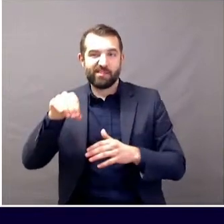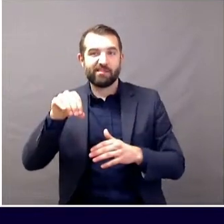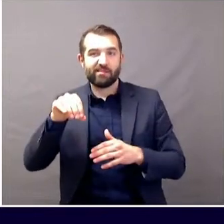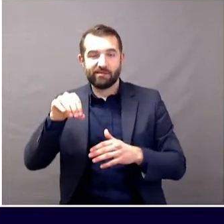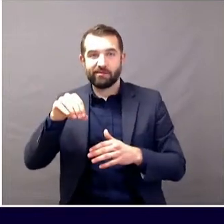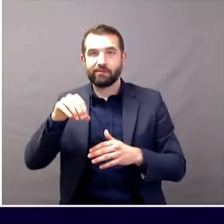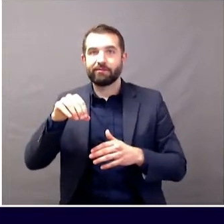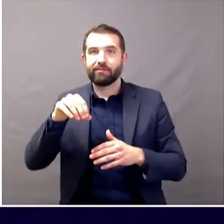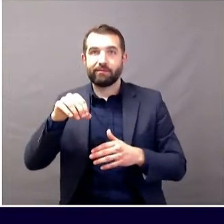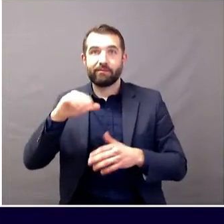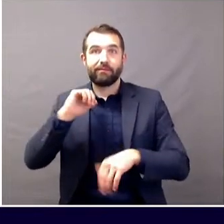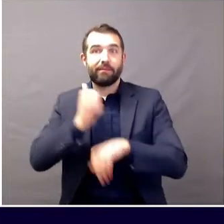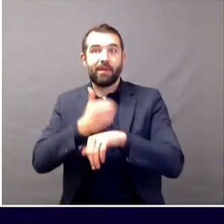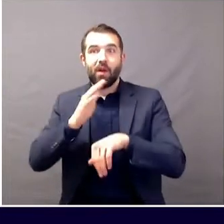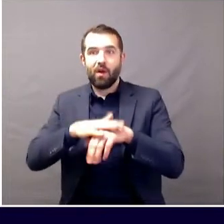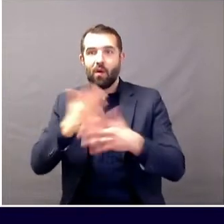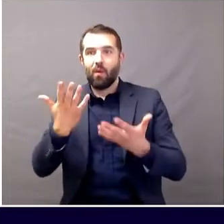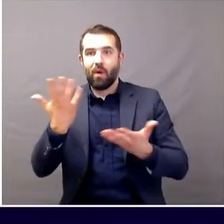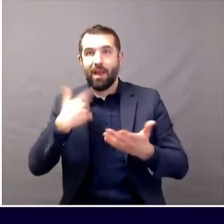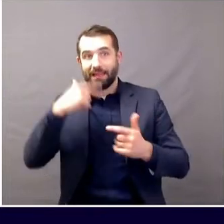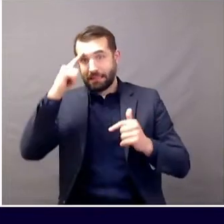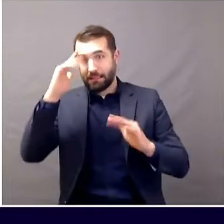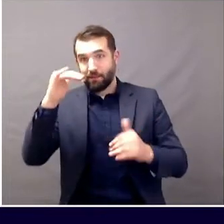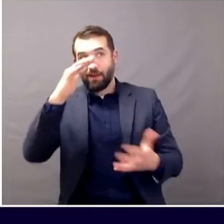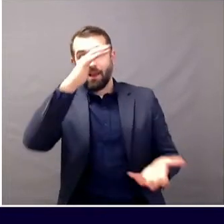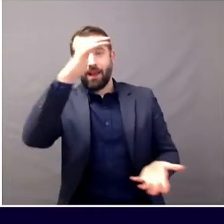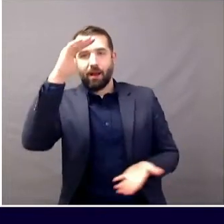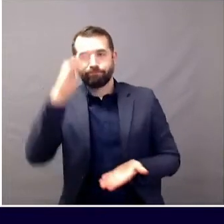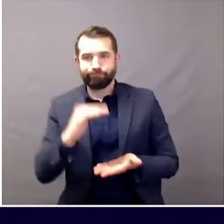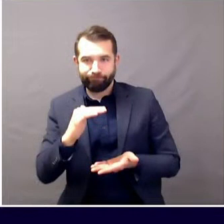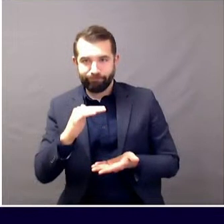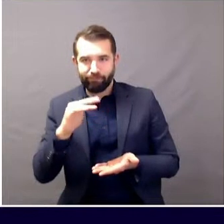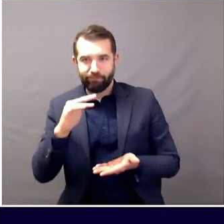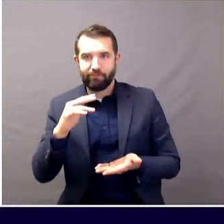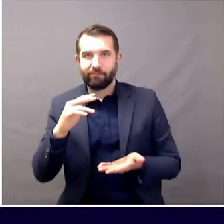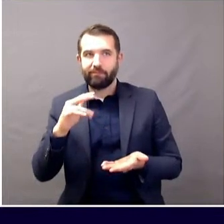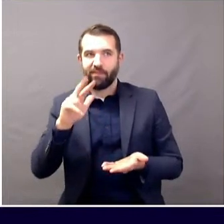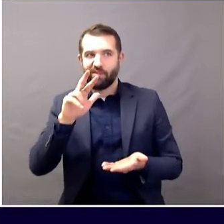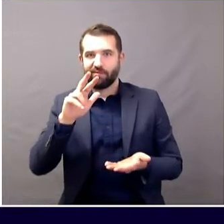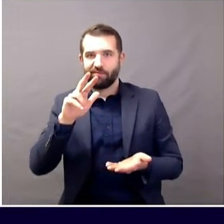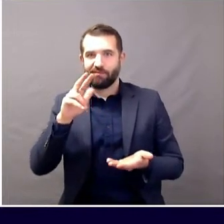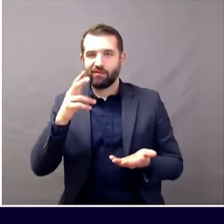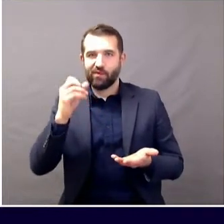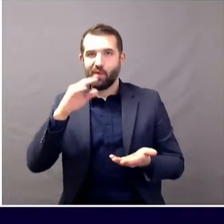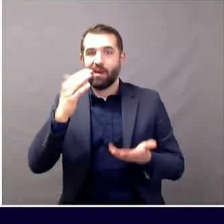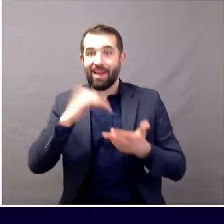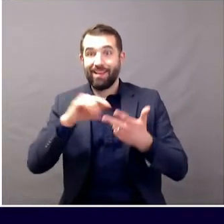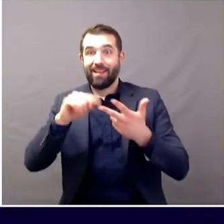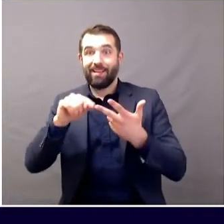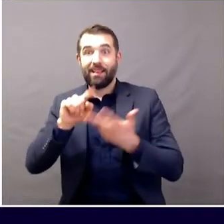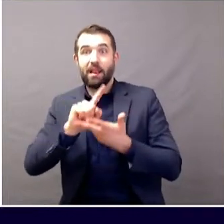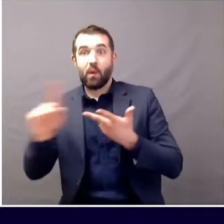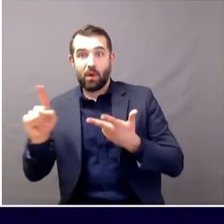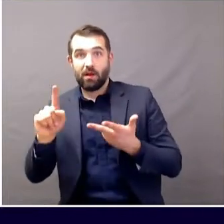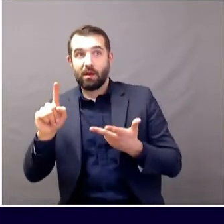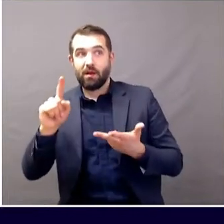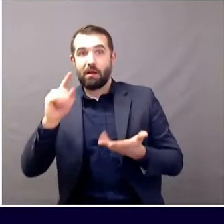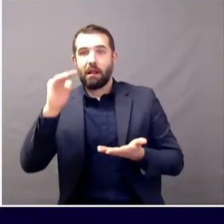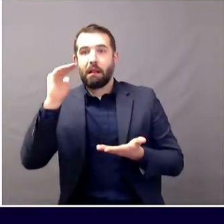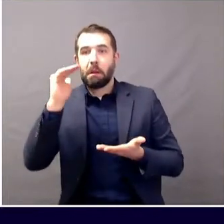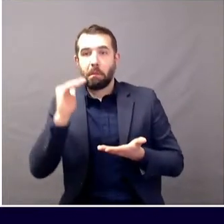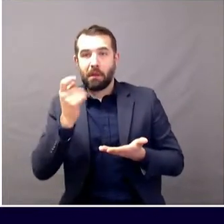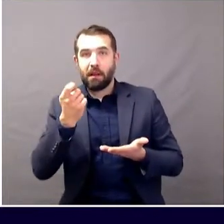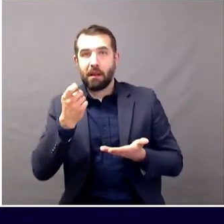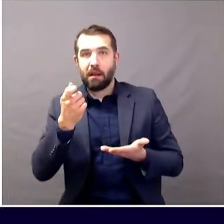based on what we thought we would get. And then in this current week that is starting right now, as I mentioned to Joe earlier and